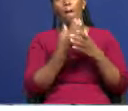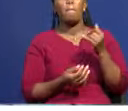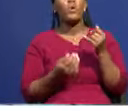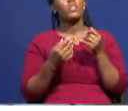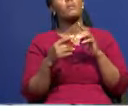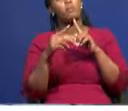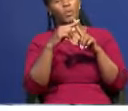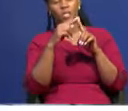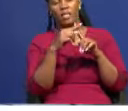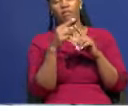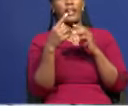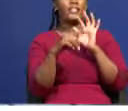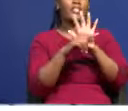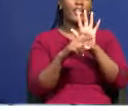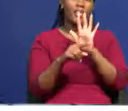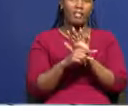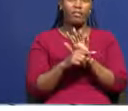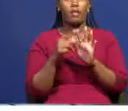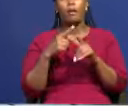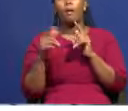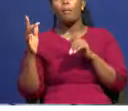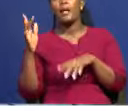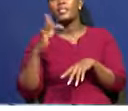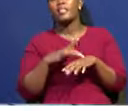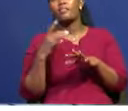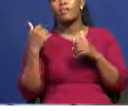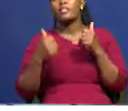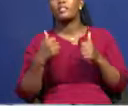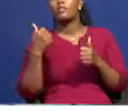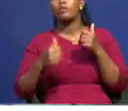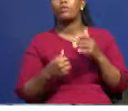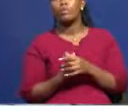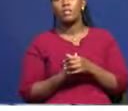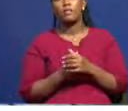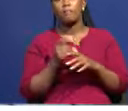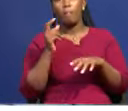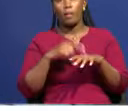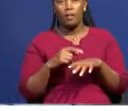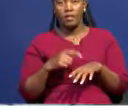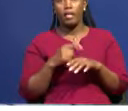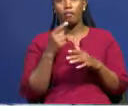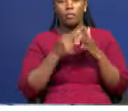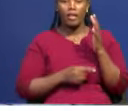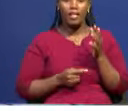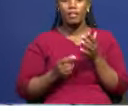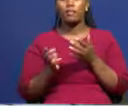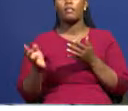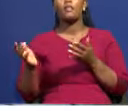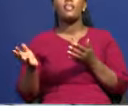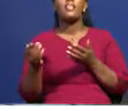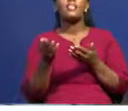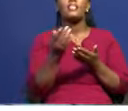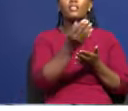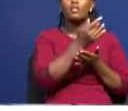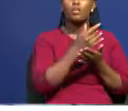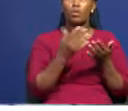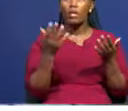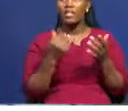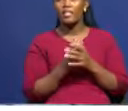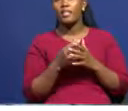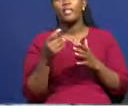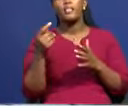and negatives, but the net effect is, as Omondi was saying, when we collect the taxes that we are collecting. Okay, James. Are the